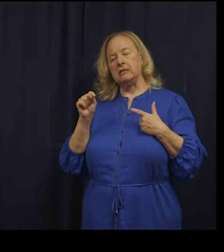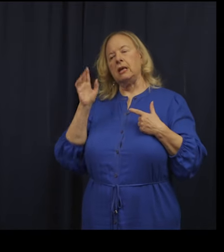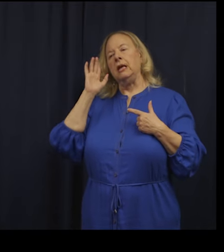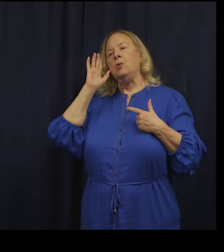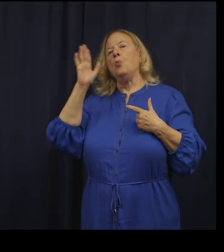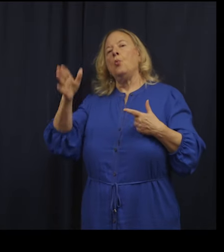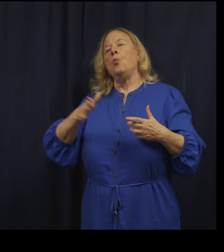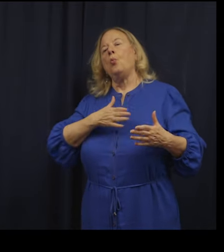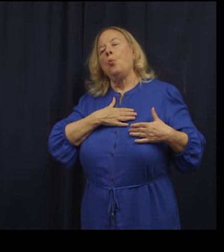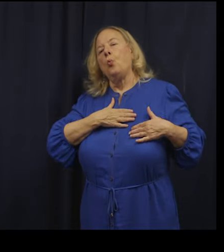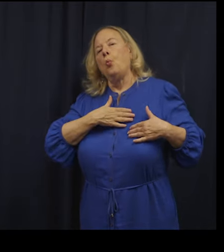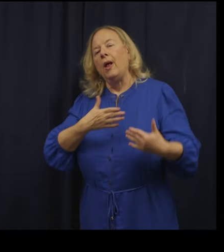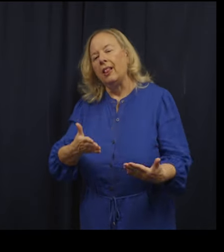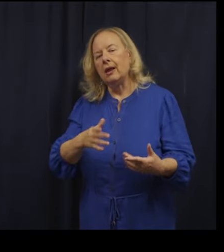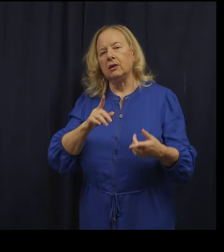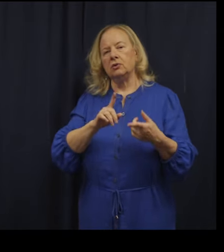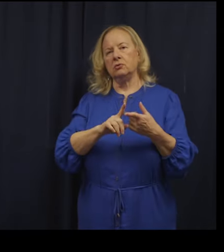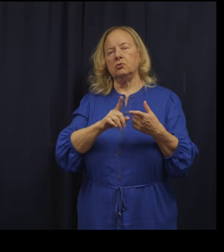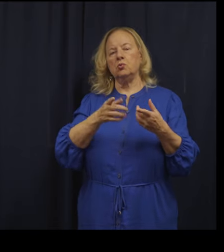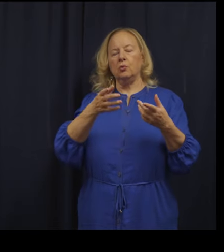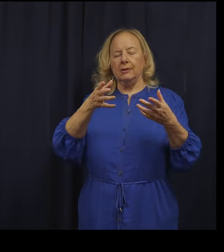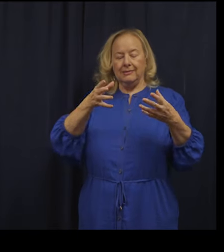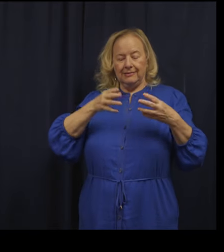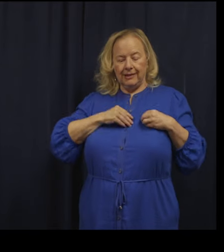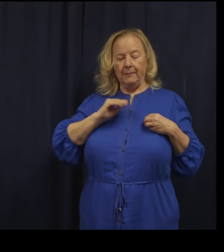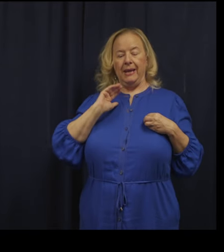he wills the existence of our free will.